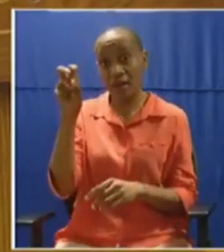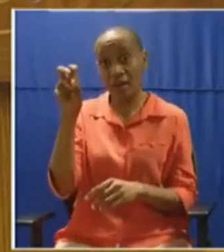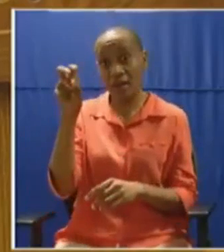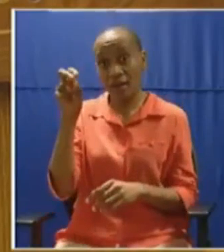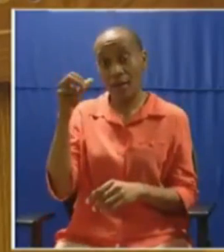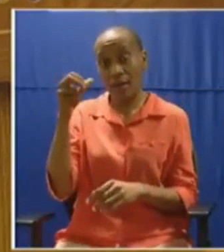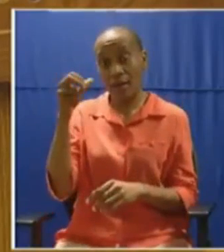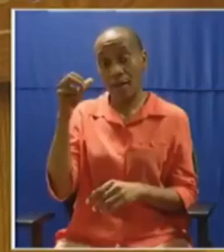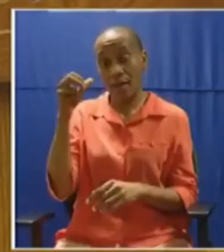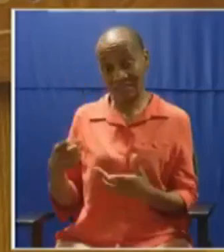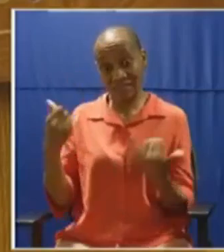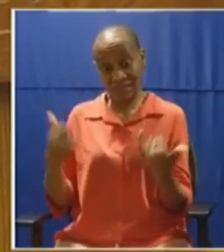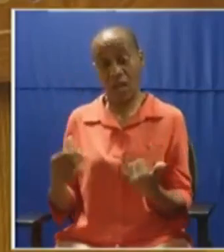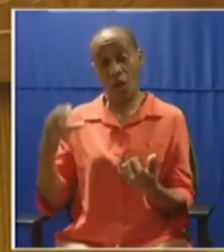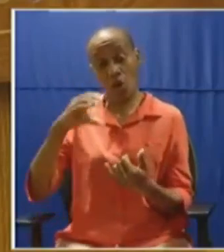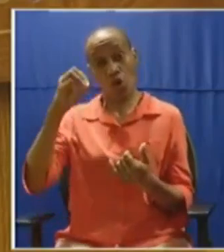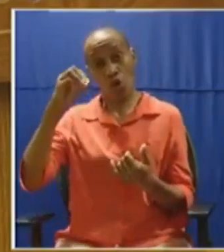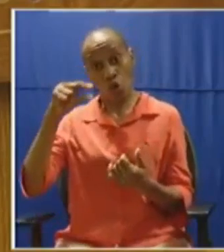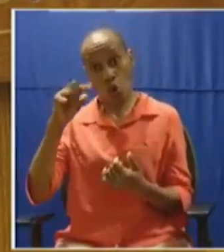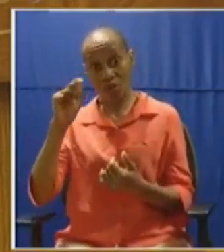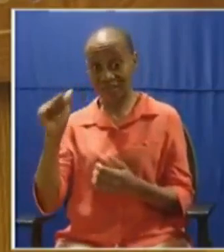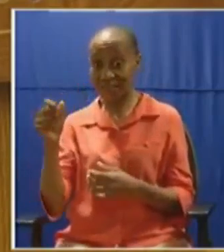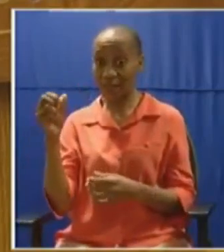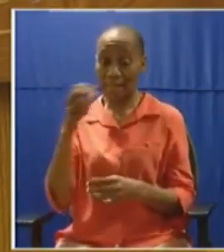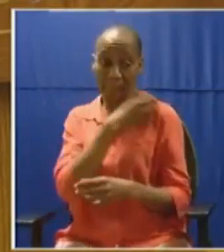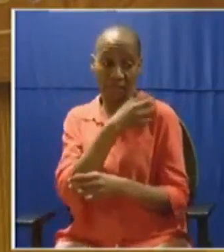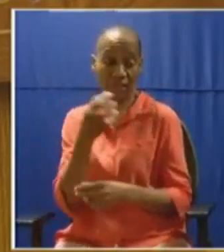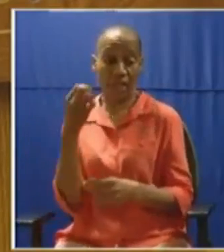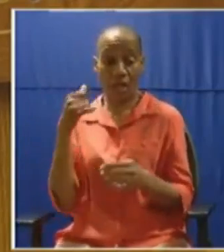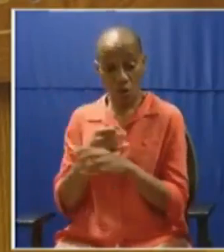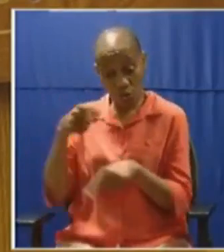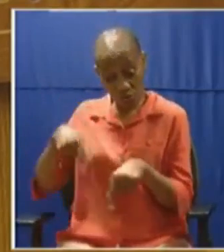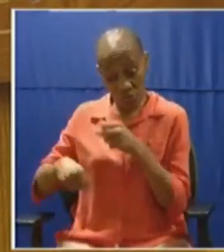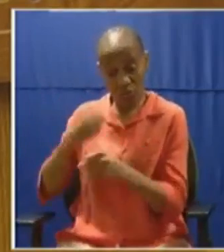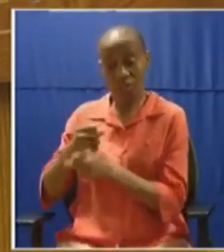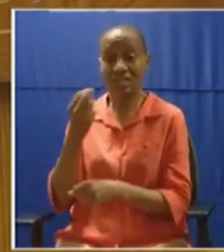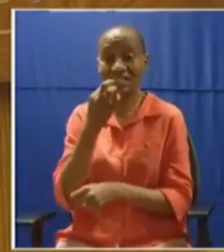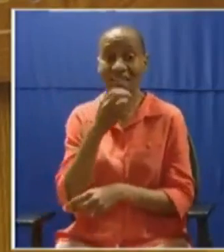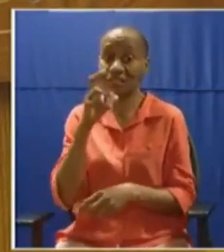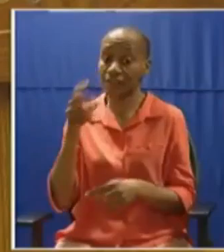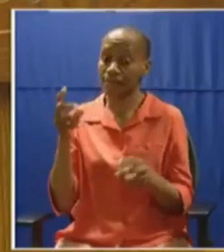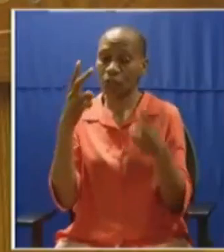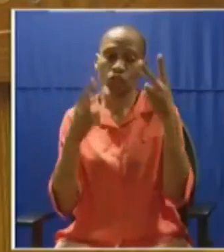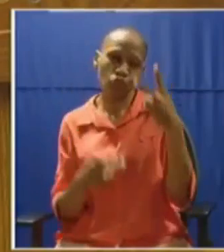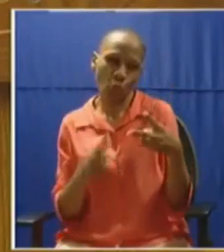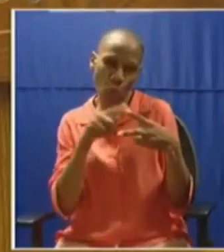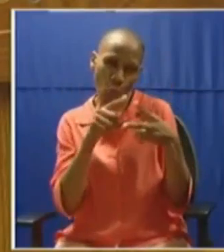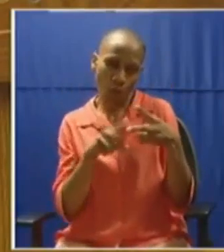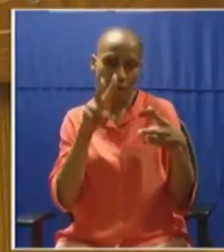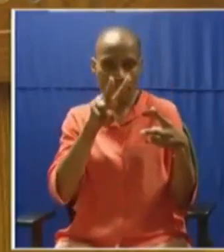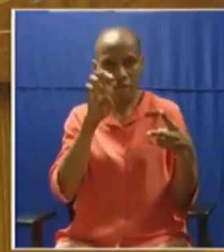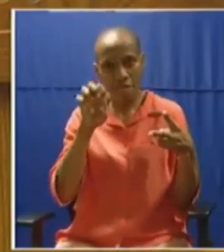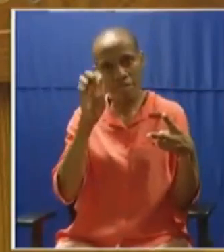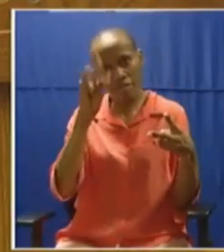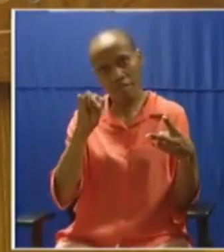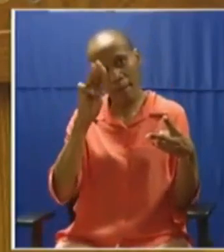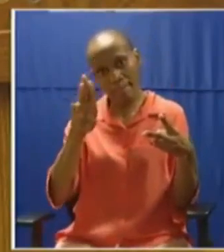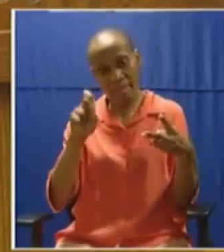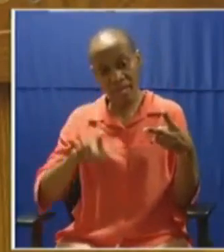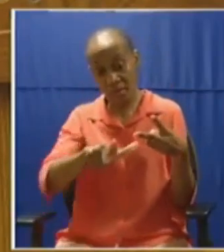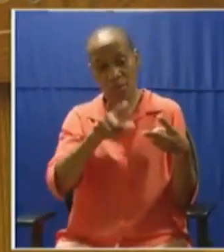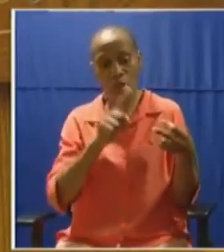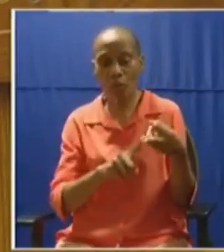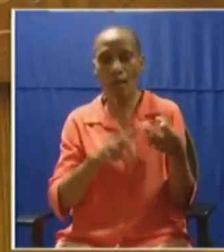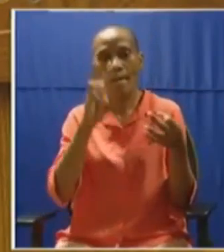councils identified by COGTA Minister Zweli Mkhize earlier this year. Two of them, Vembe District Municipality in Limpopo